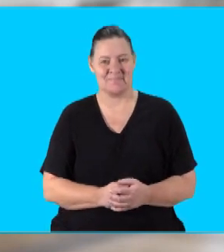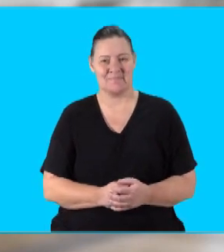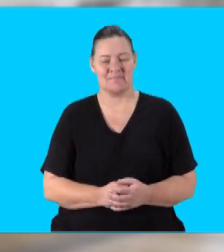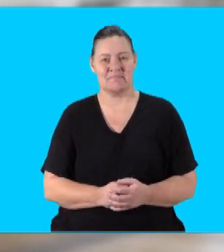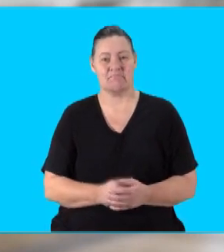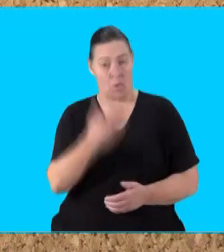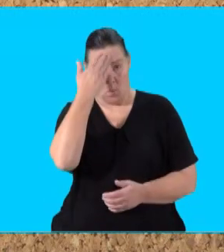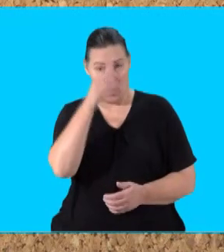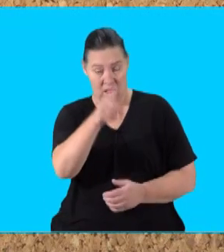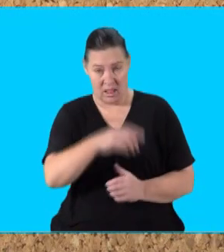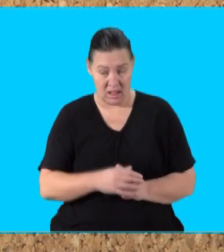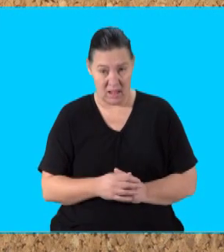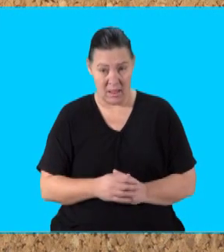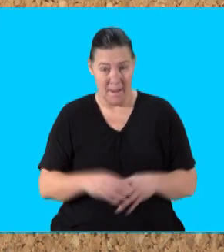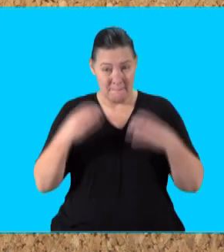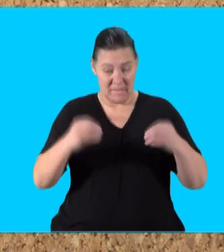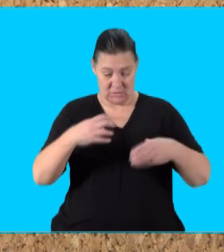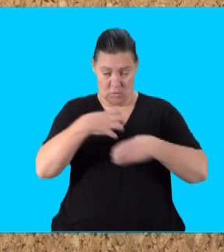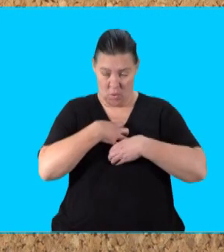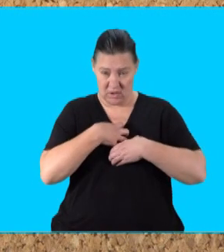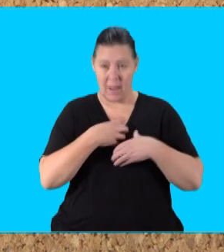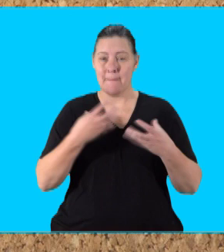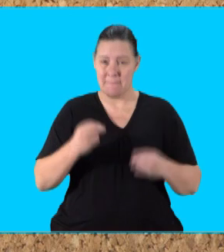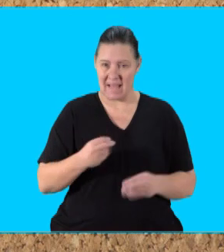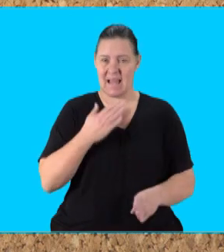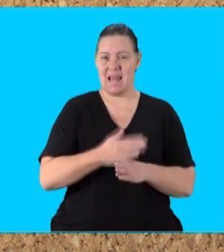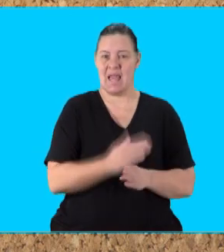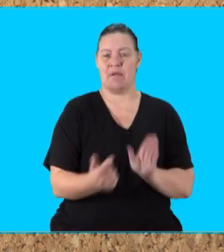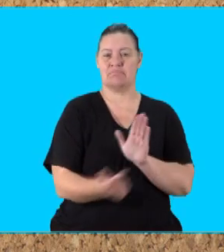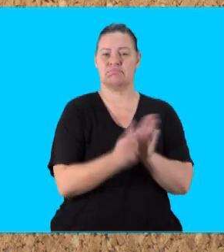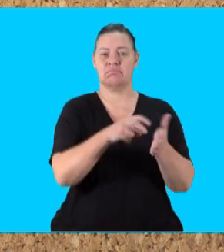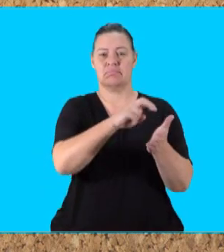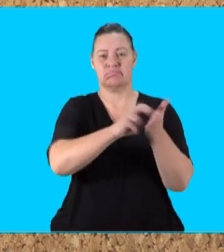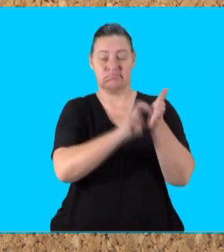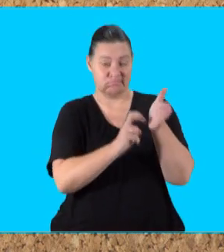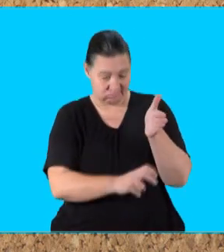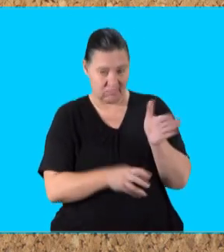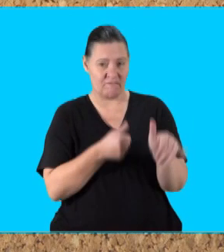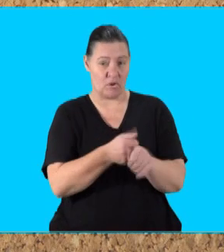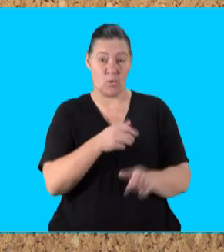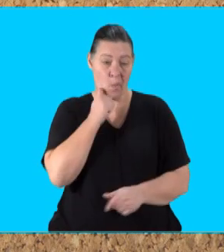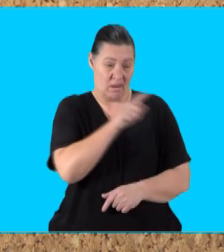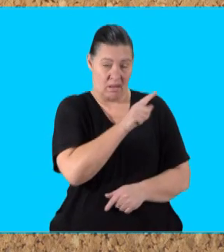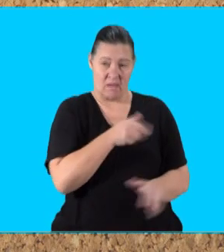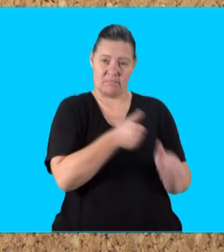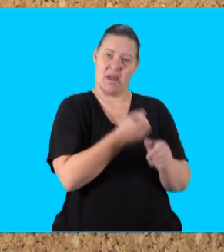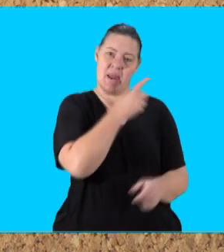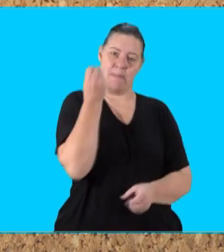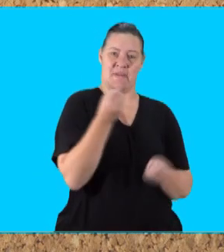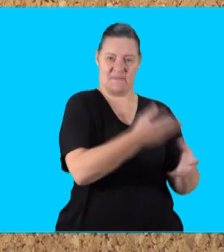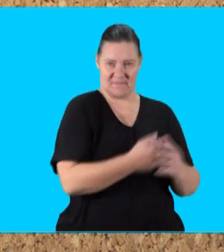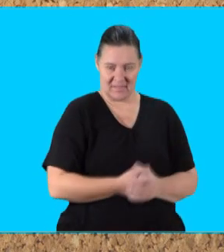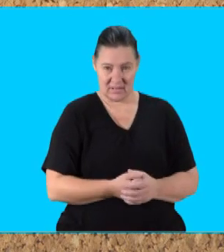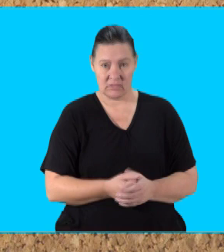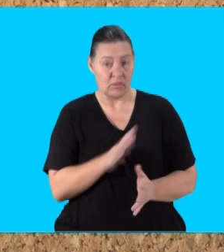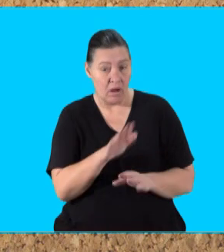Did you know entrepreneurs must comply with certain legal requirements when naming their companies? There are many advantages